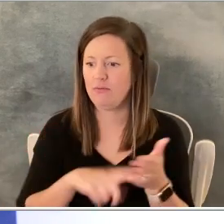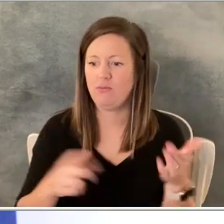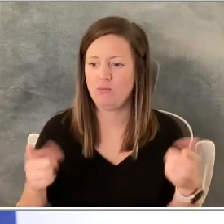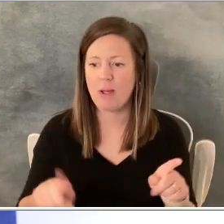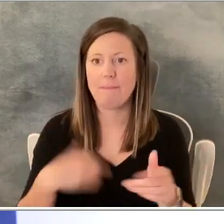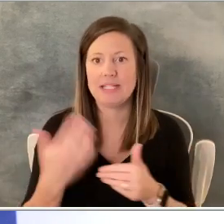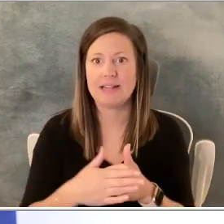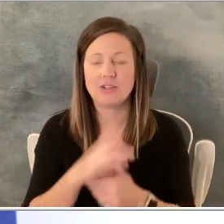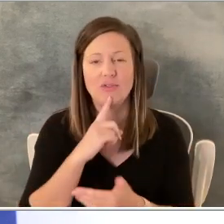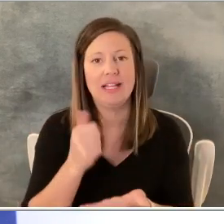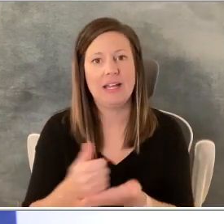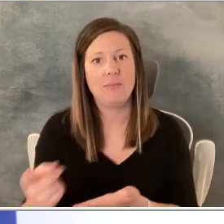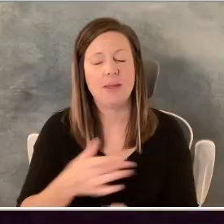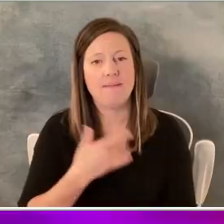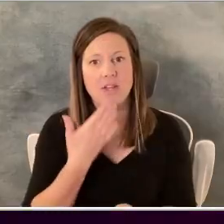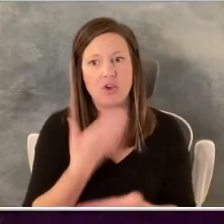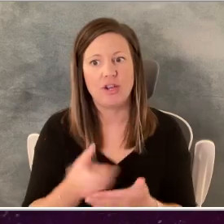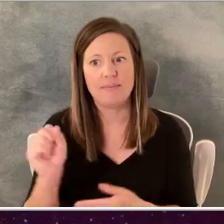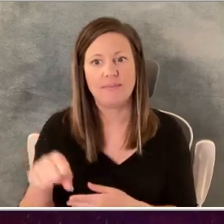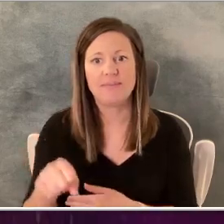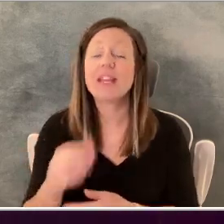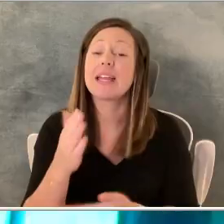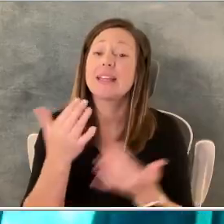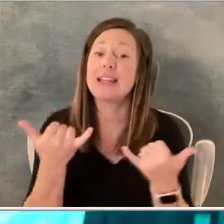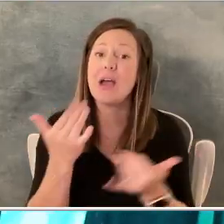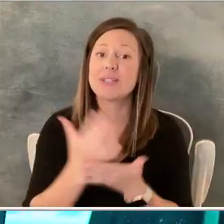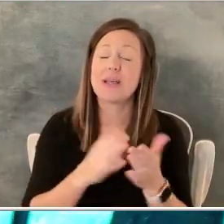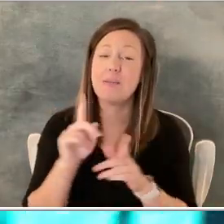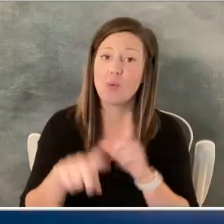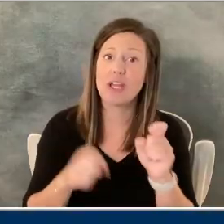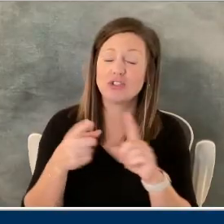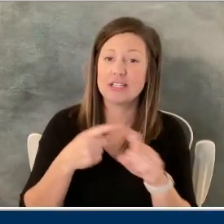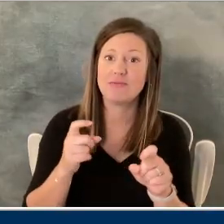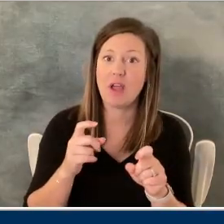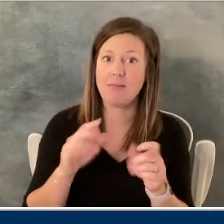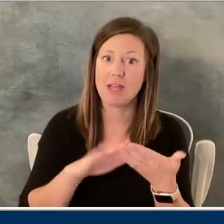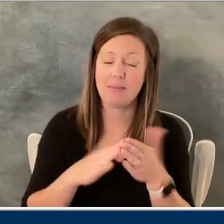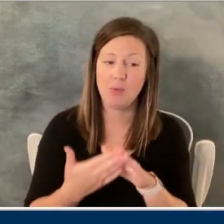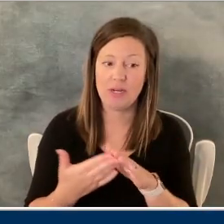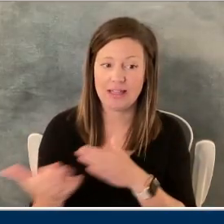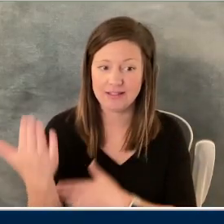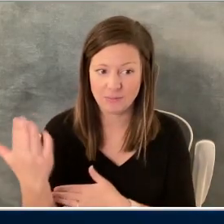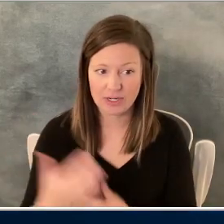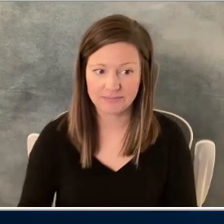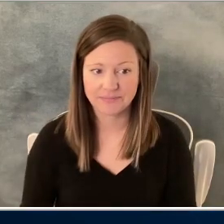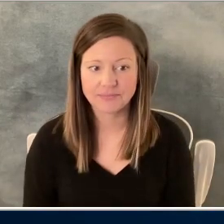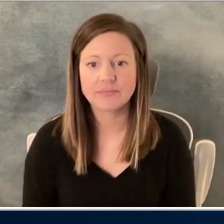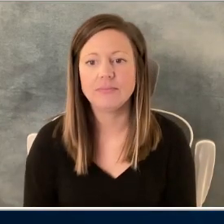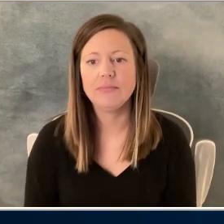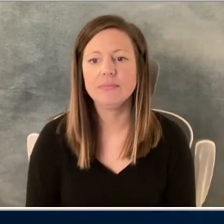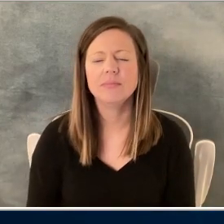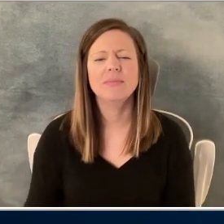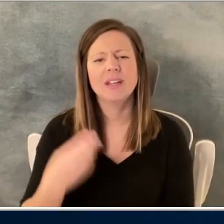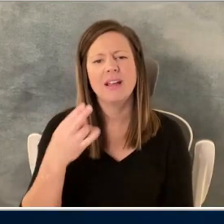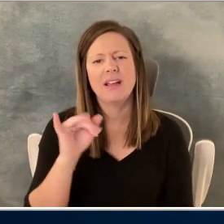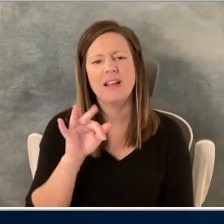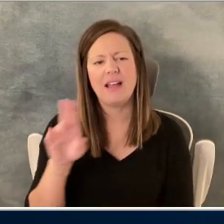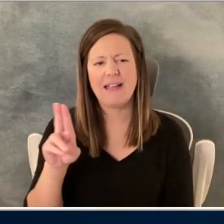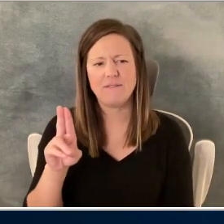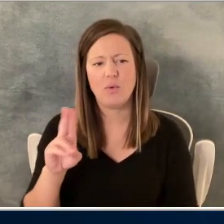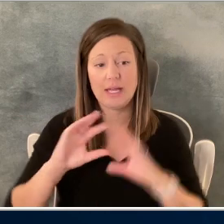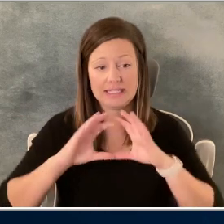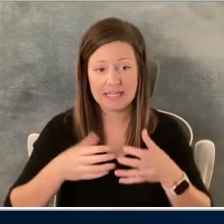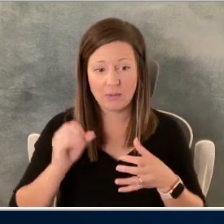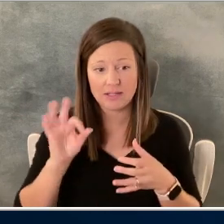feel really good. I want to get to some questions from our viewers this morning. And Jeremy says, is HIFU a sequence of treatments, or is it typically